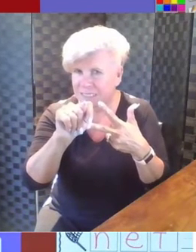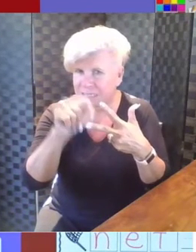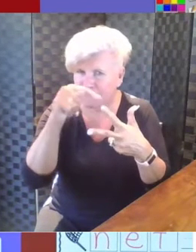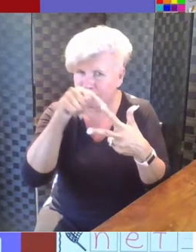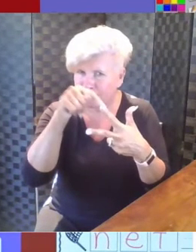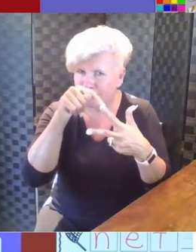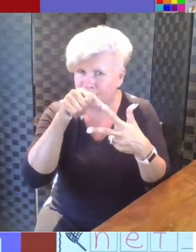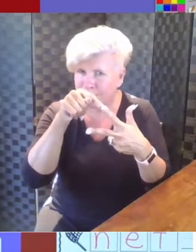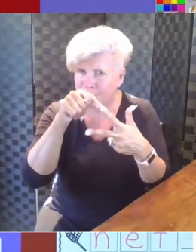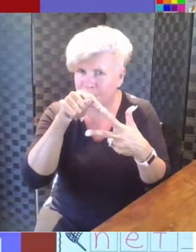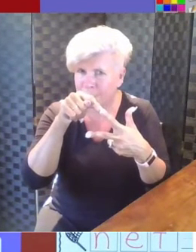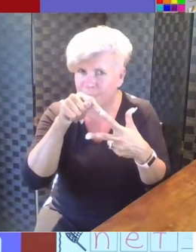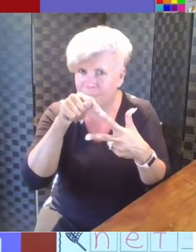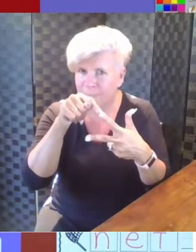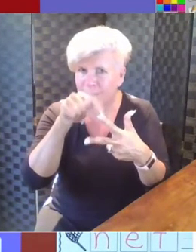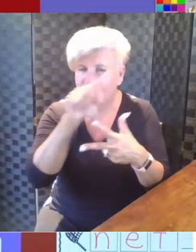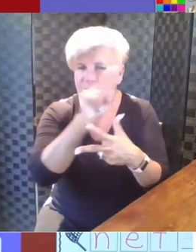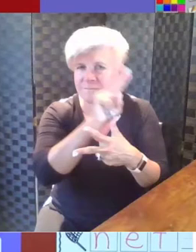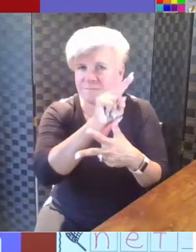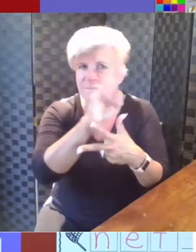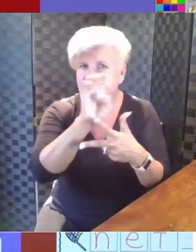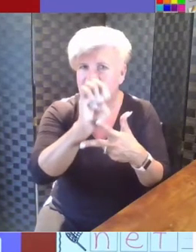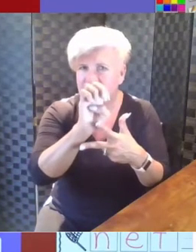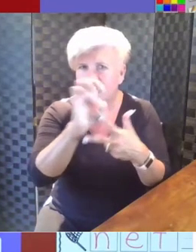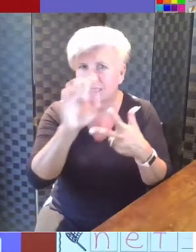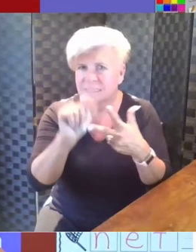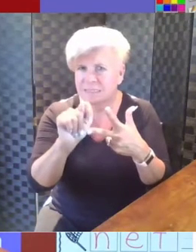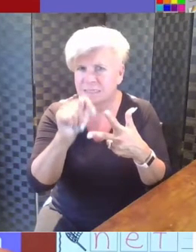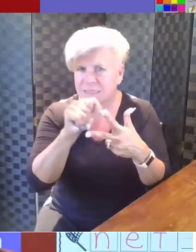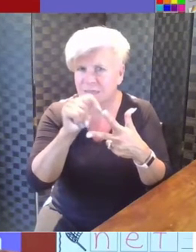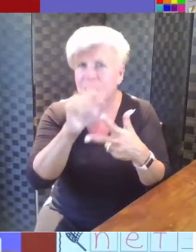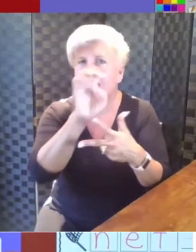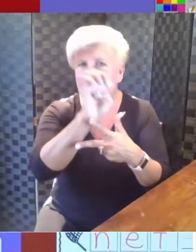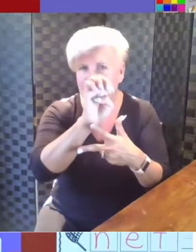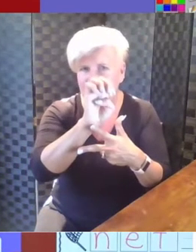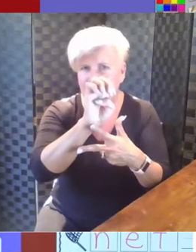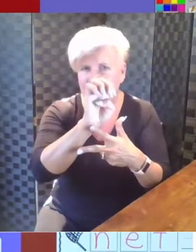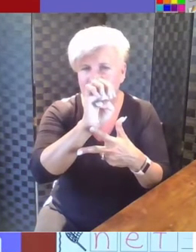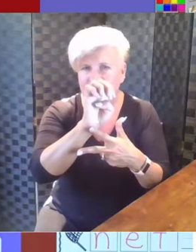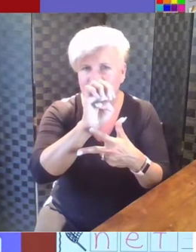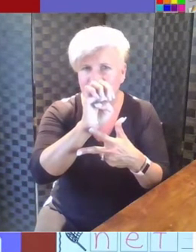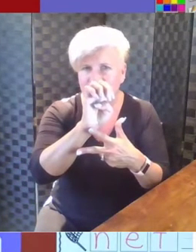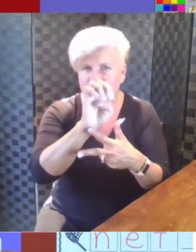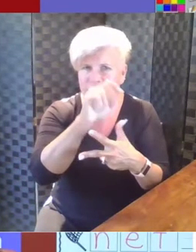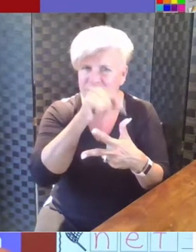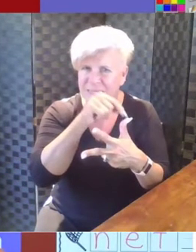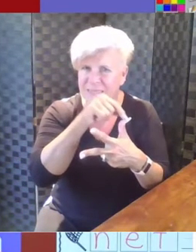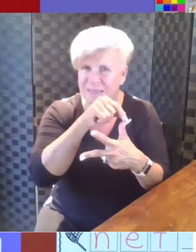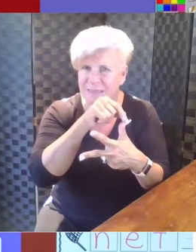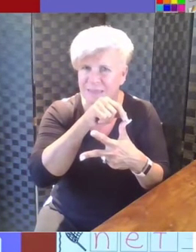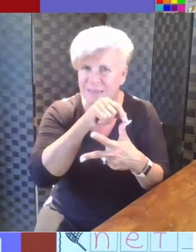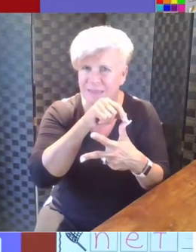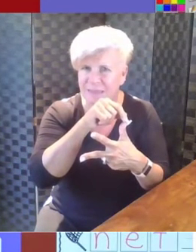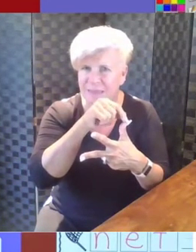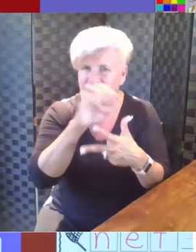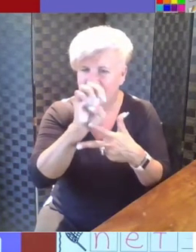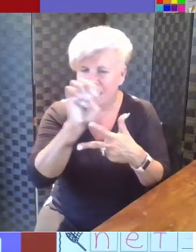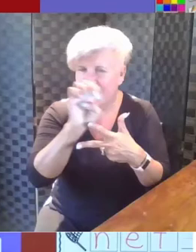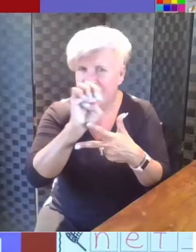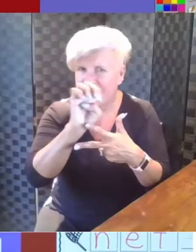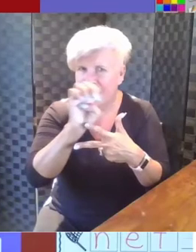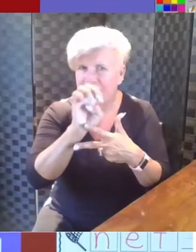What's in the middle? The, e, t, e. That's that short E sound. It always goes